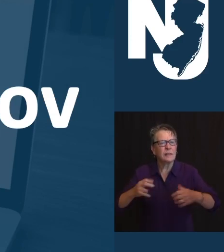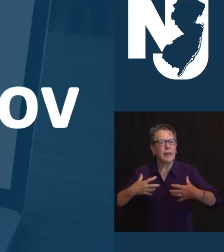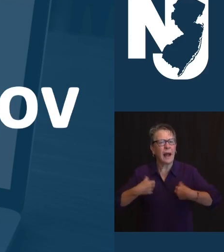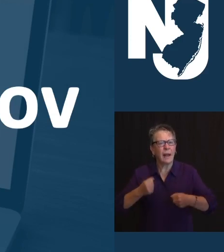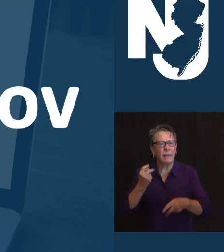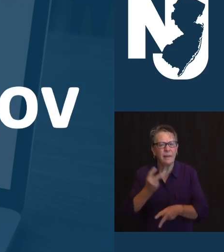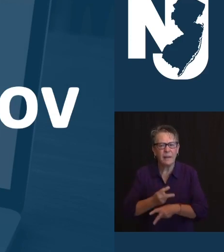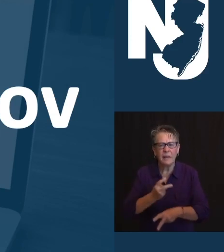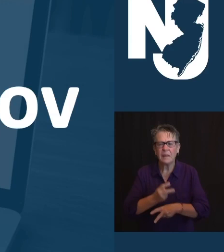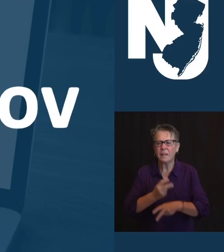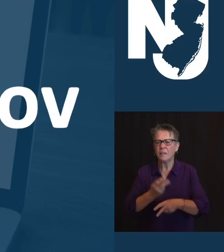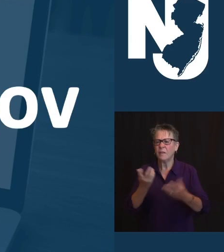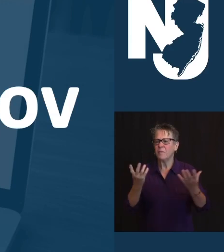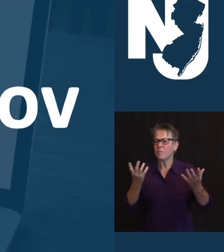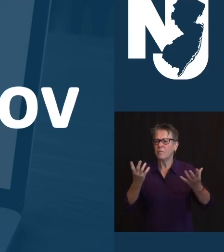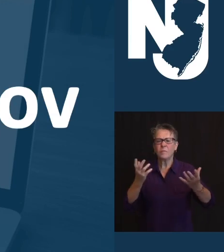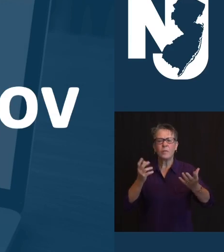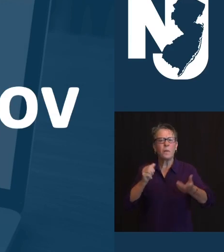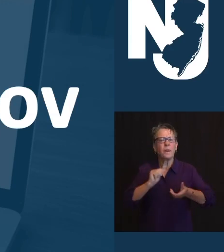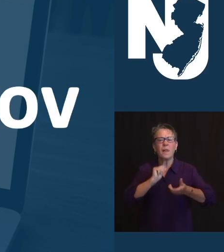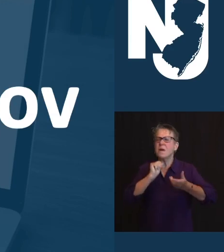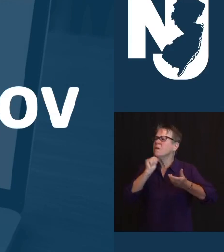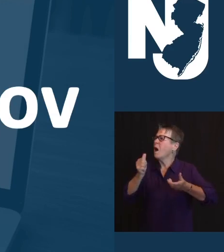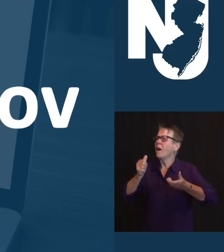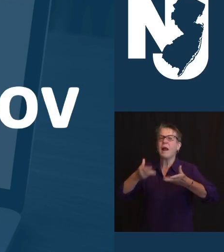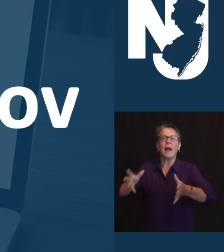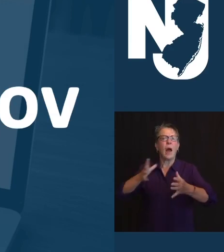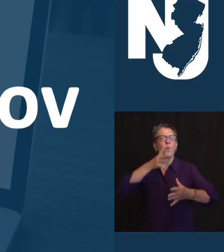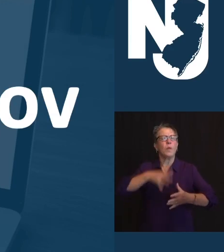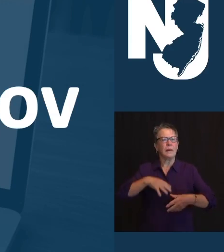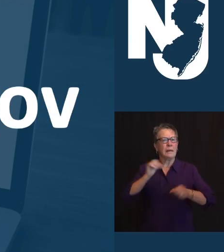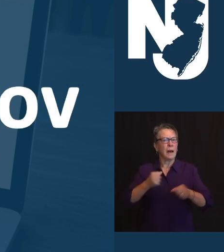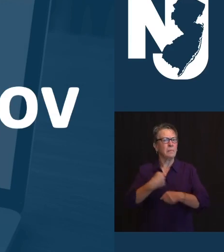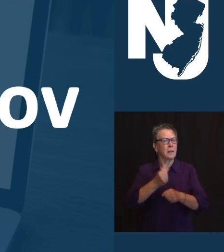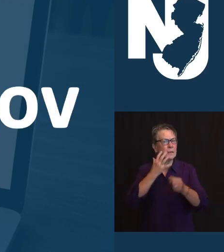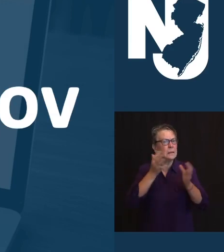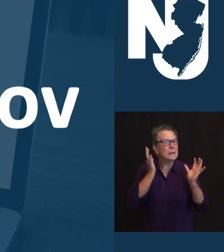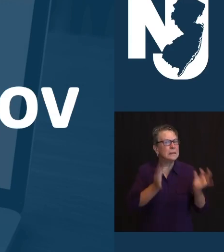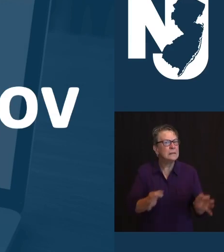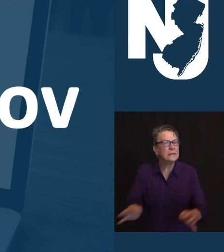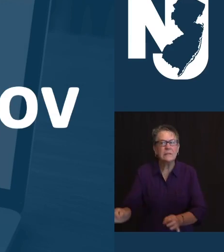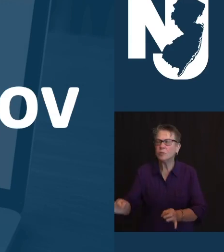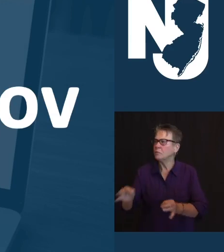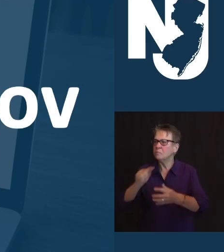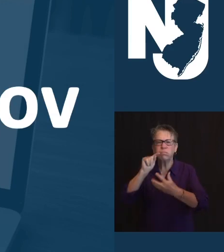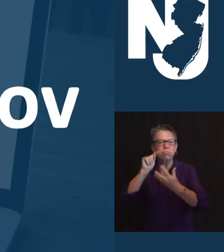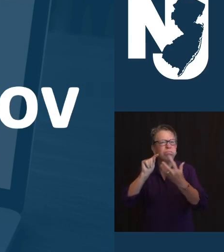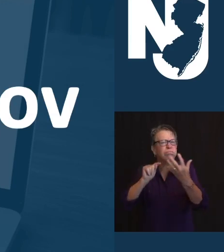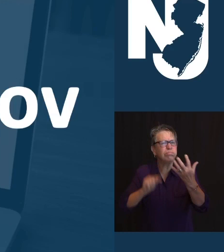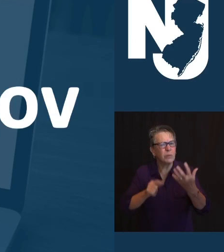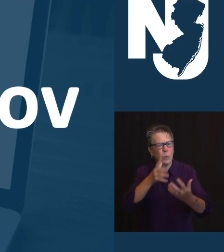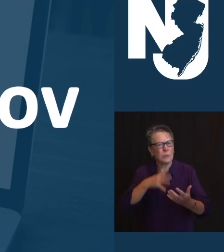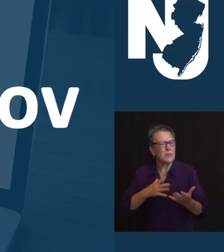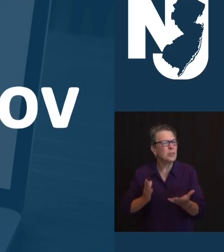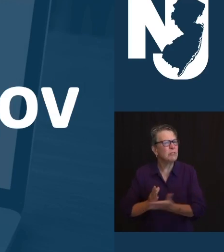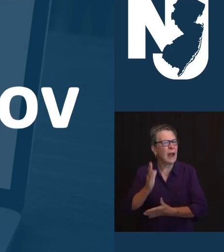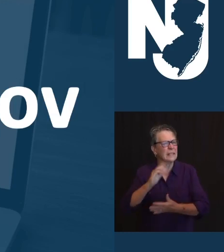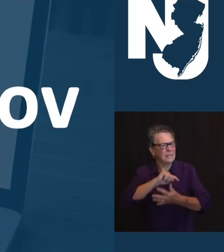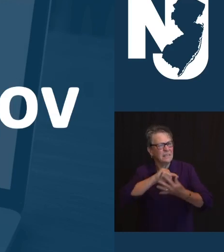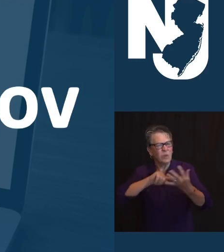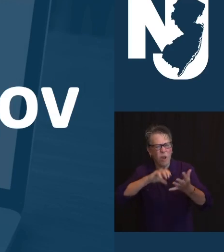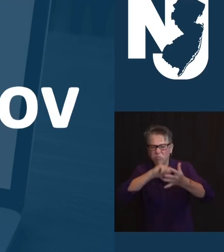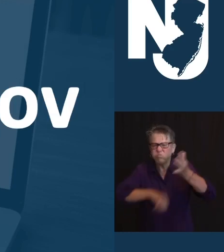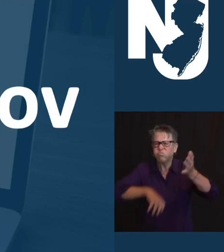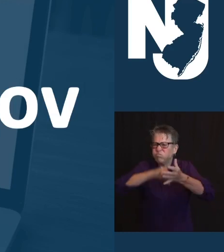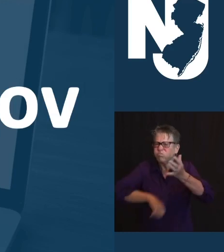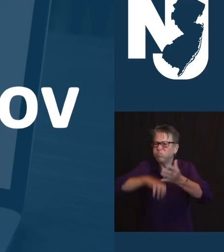right now, our attention and the attention of the President and Congress should be focused on the pressing issue of getting ahead